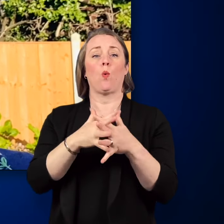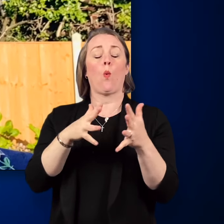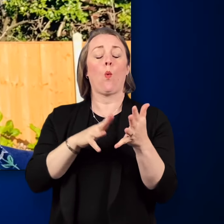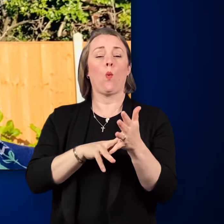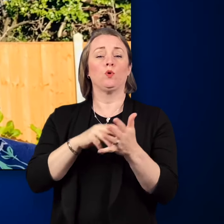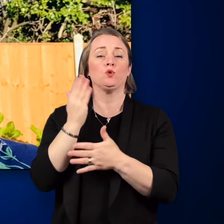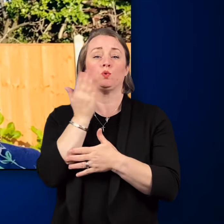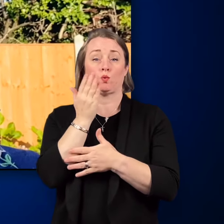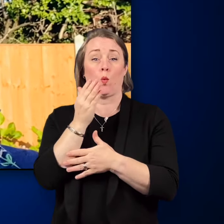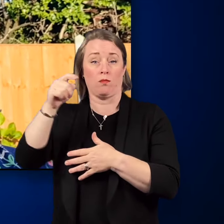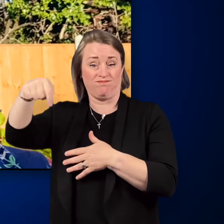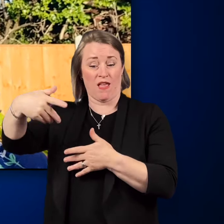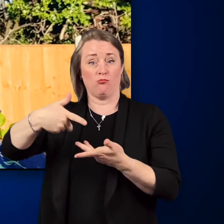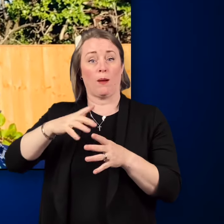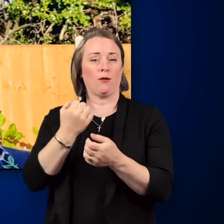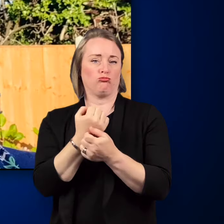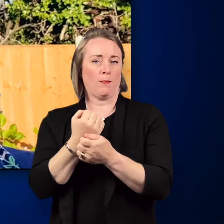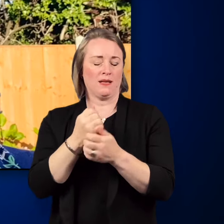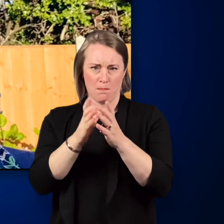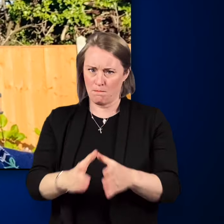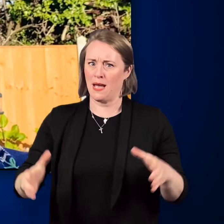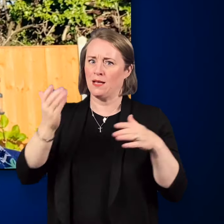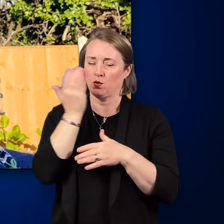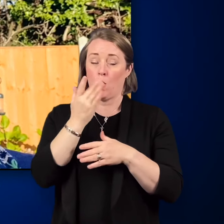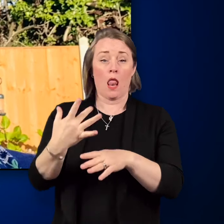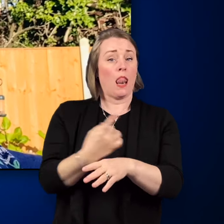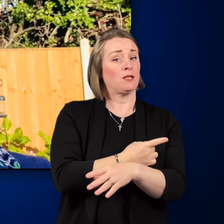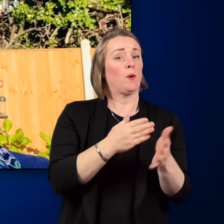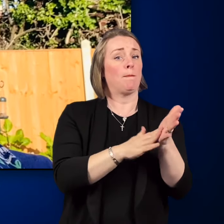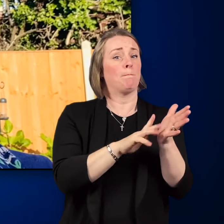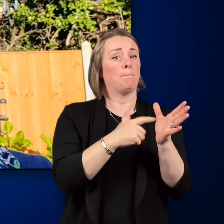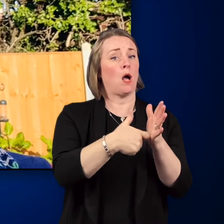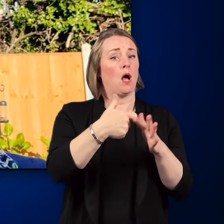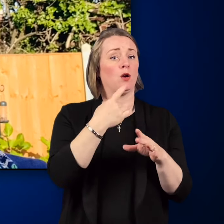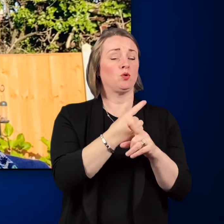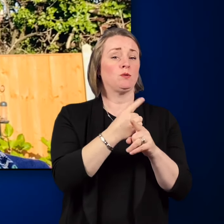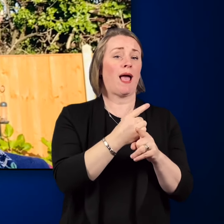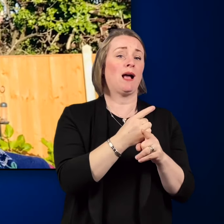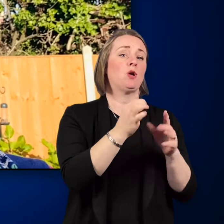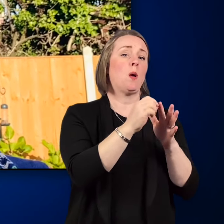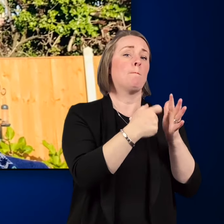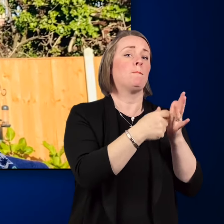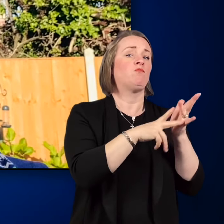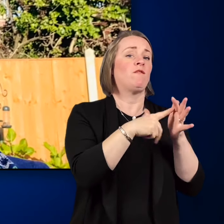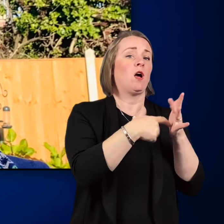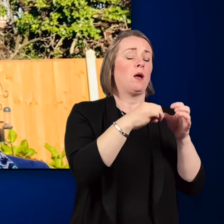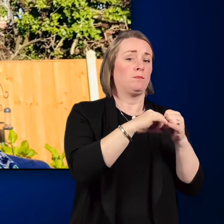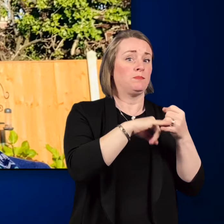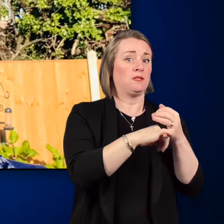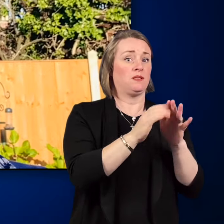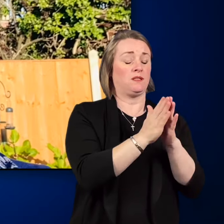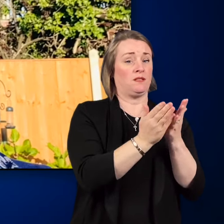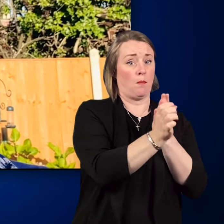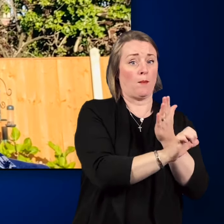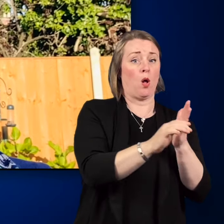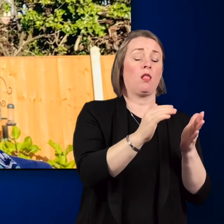school. Now last week Mark spoke on Proverbs 3 verses 5 and 6. Trust in the Lord with all your heart and